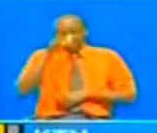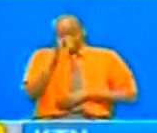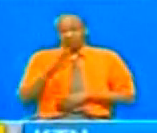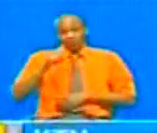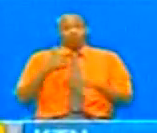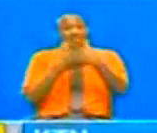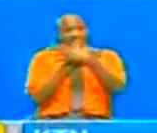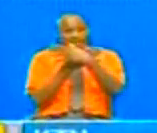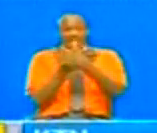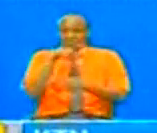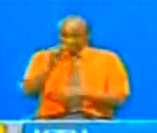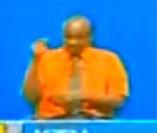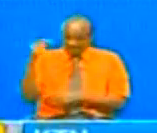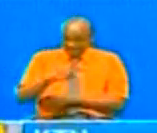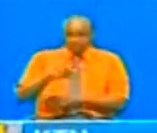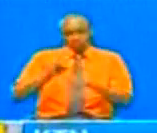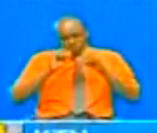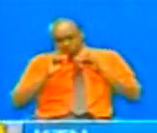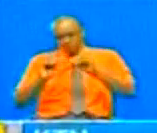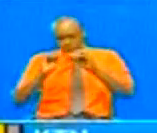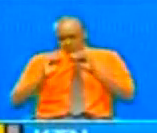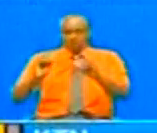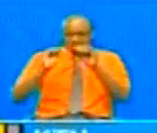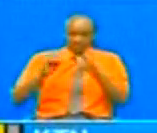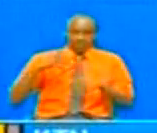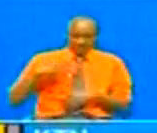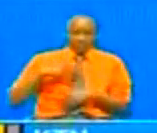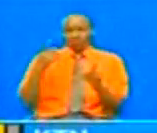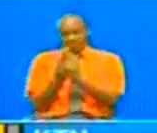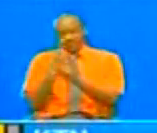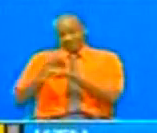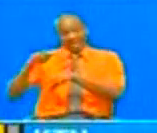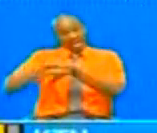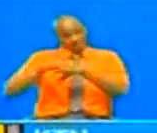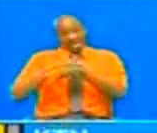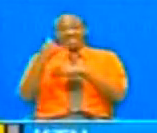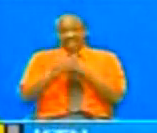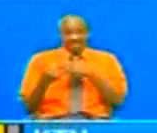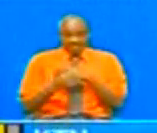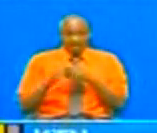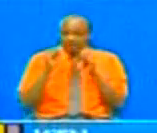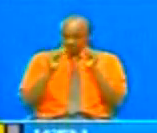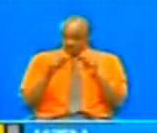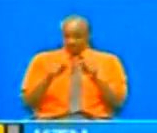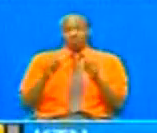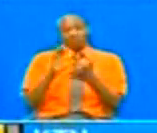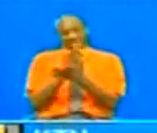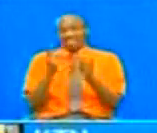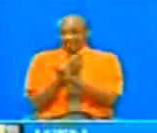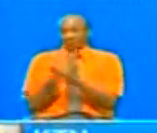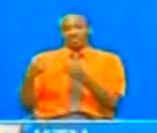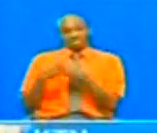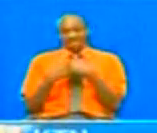Meisner is in the country to share his vast knowledge with his equals from various African countries, where they more often than not share similar